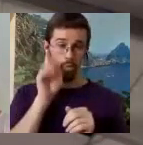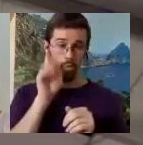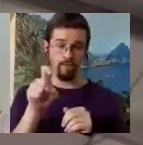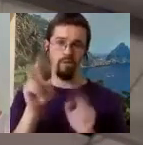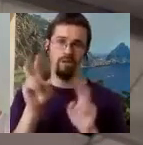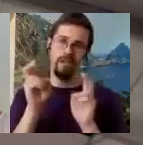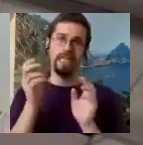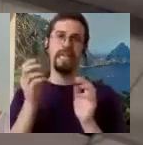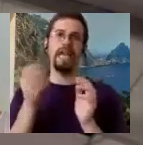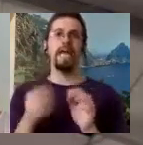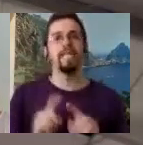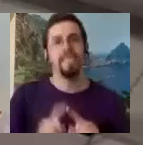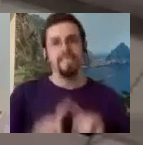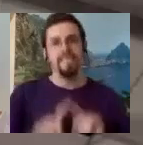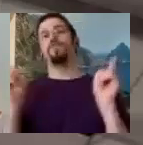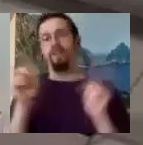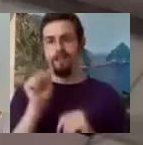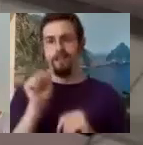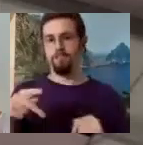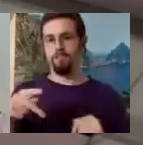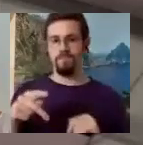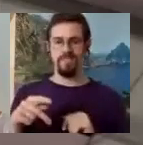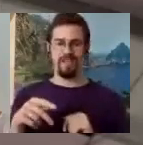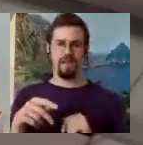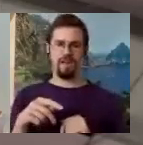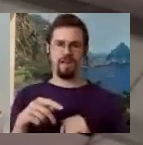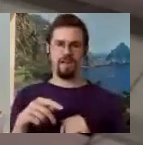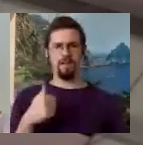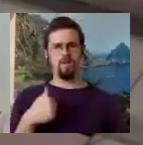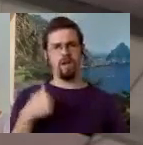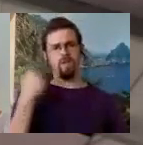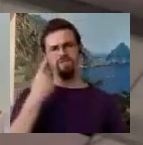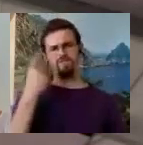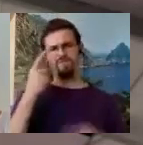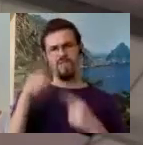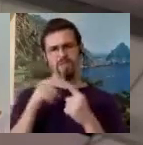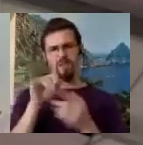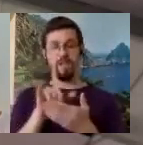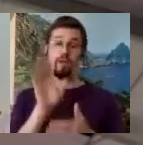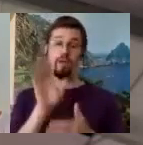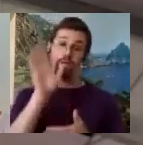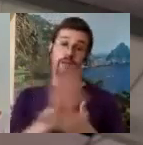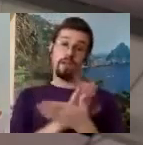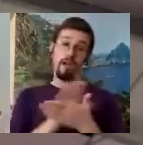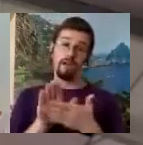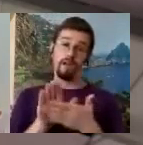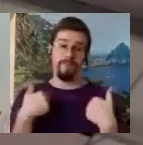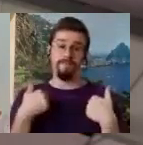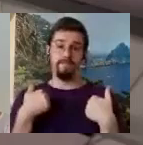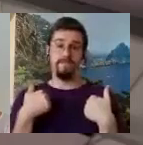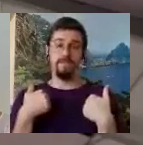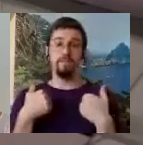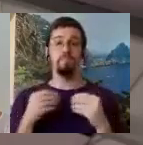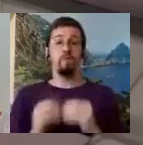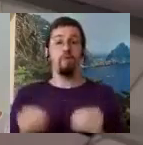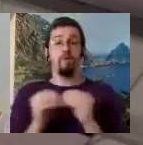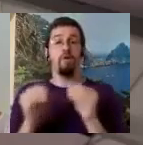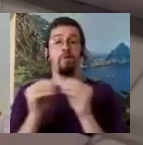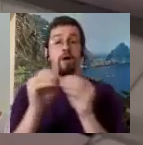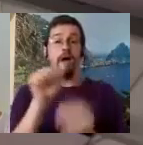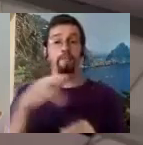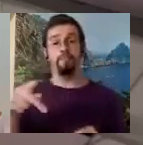for each language would have been nice, but then apparently they won't allow to have copies of the same app quite. It